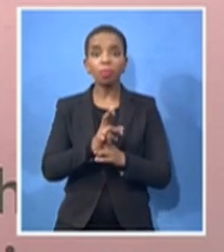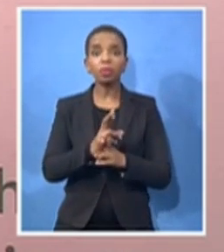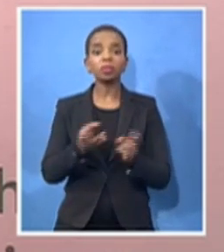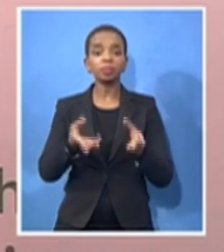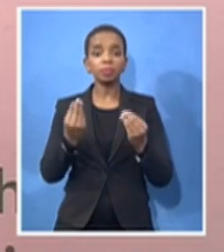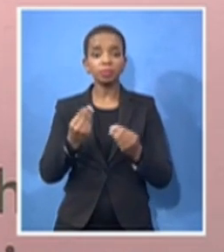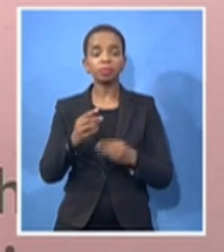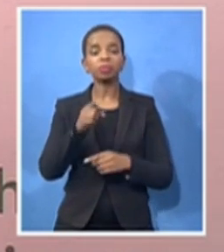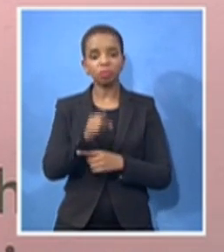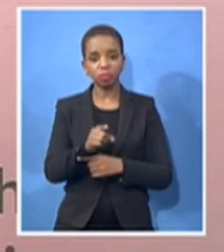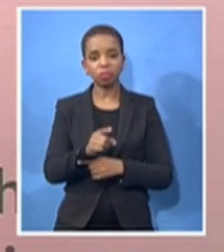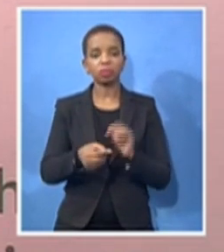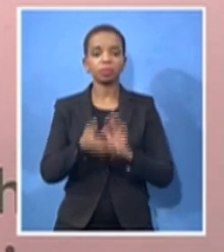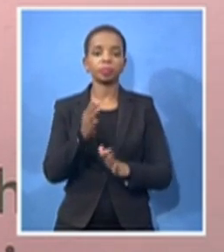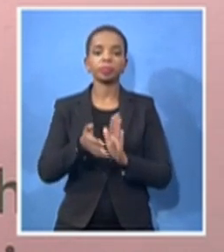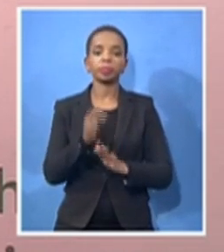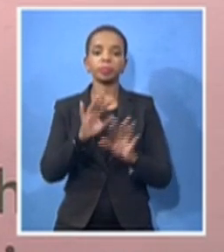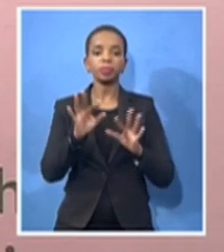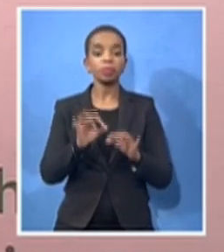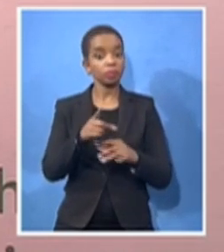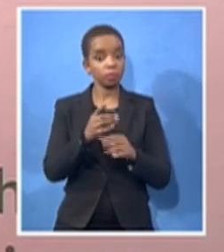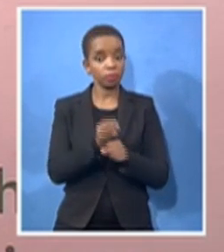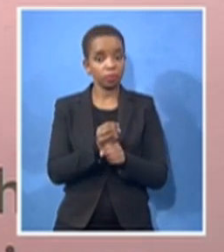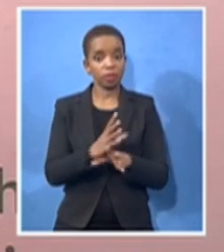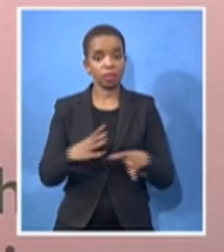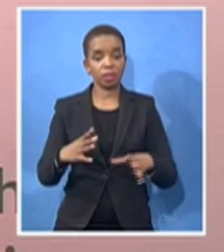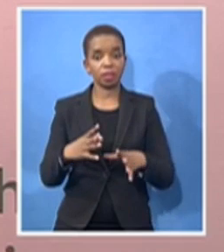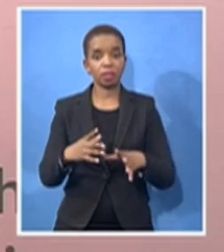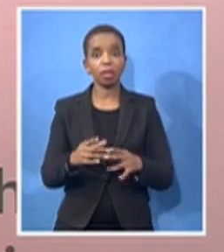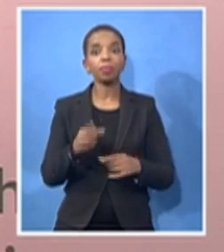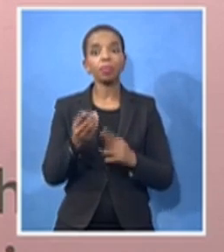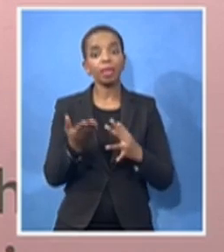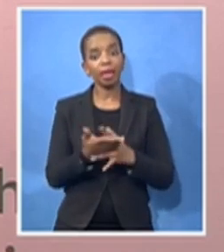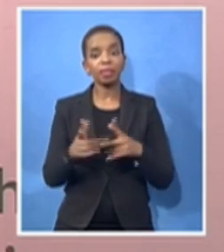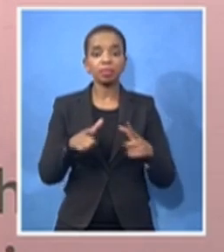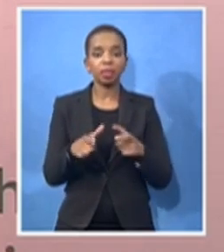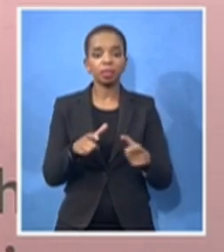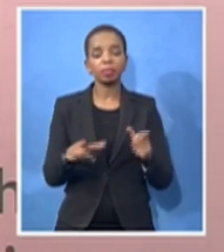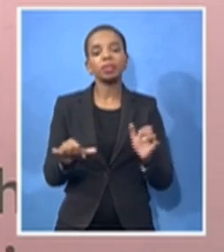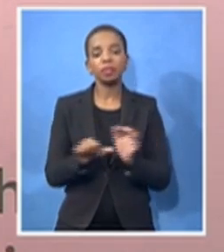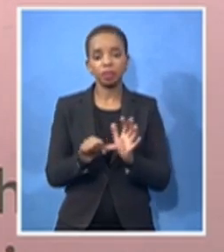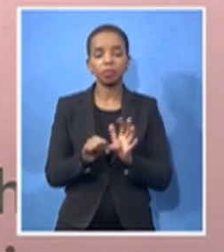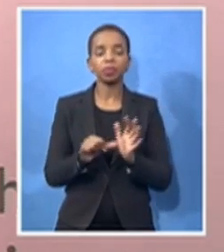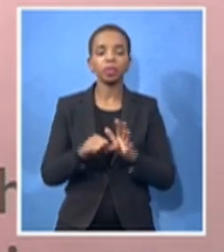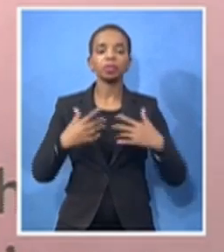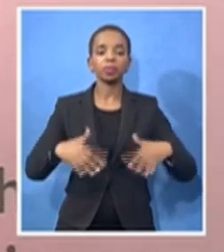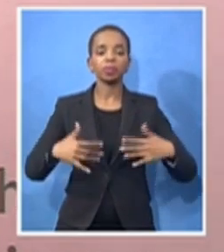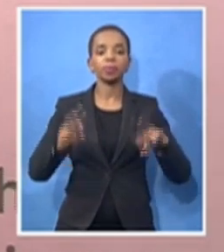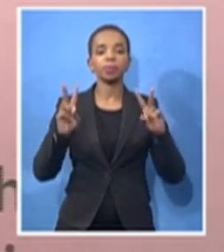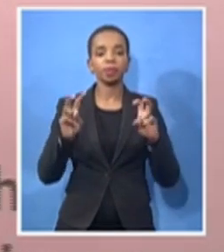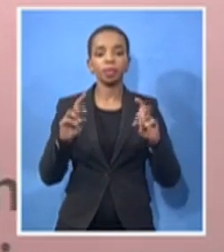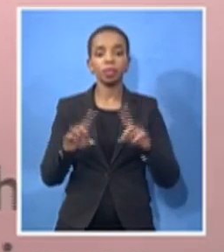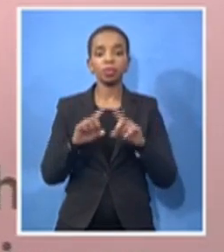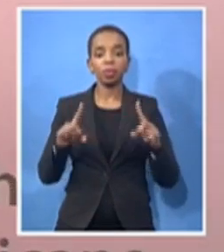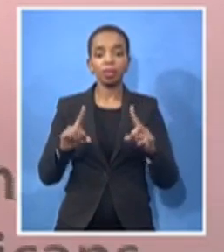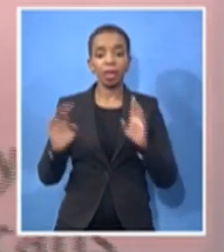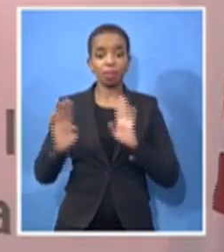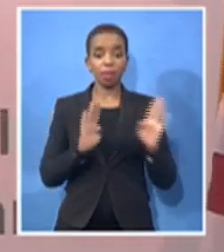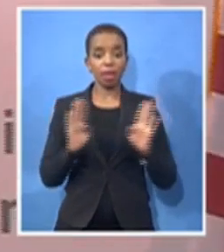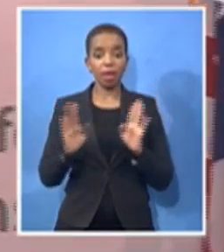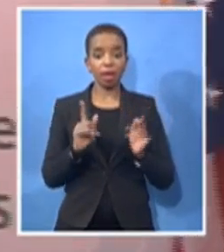is an important issue, but social behavioral change is the key. Thank you very much.